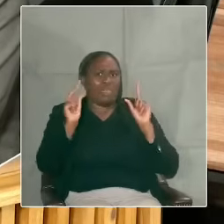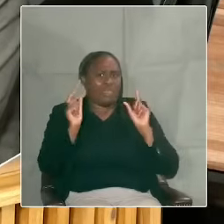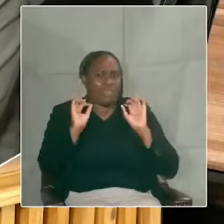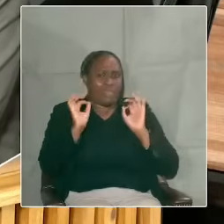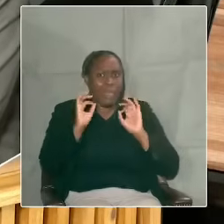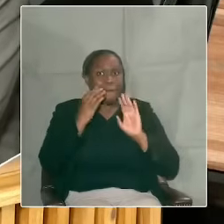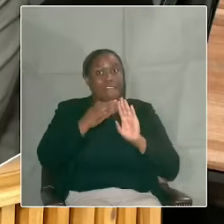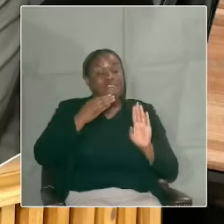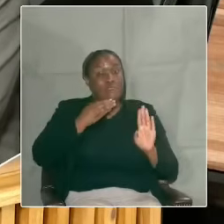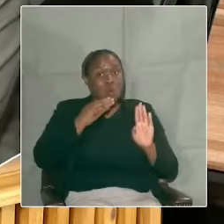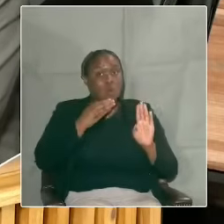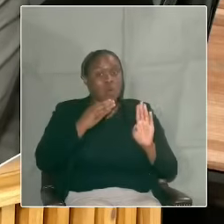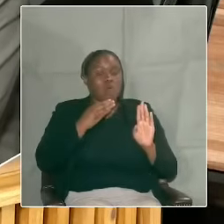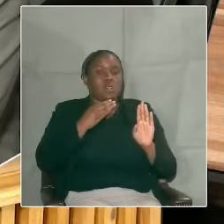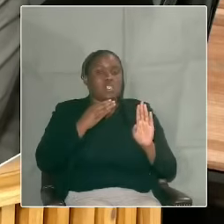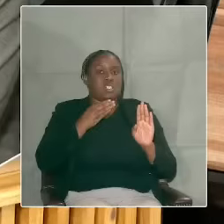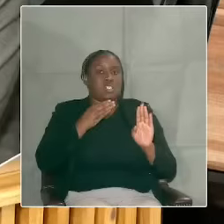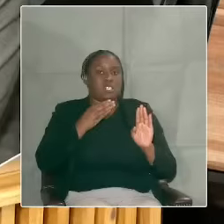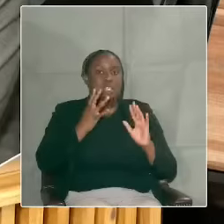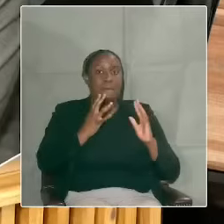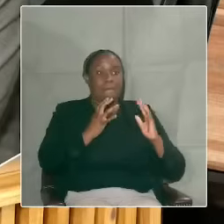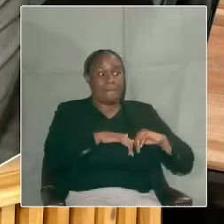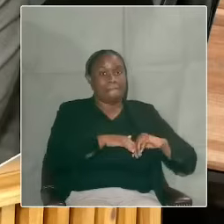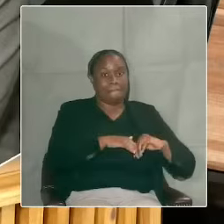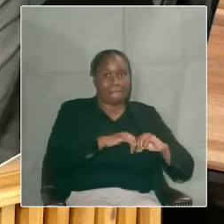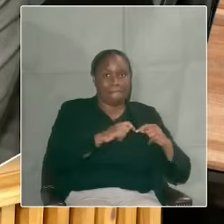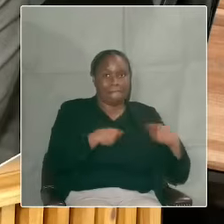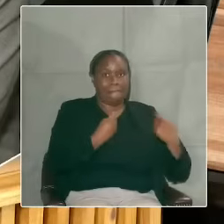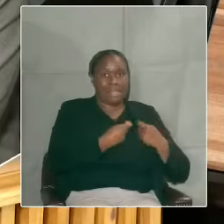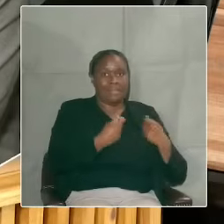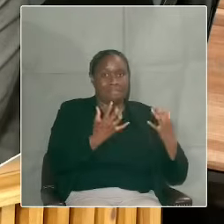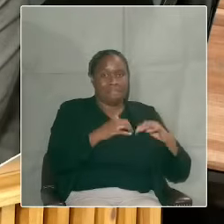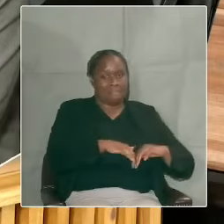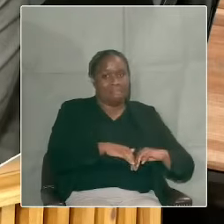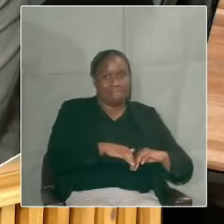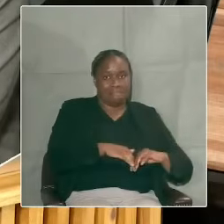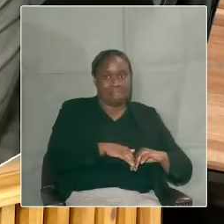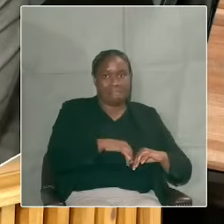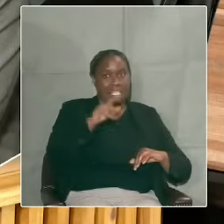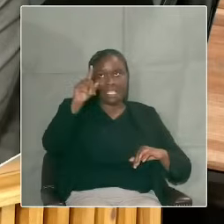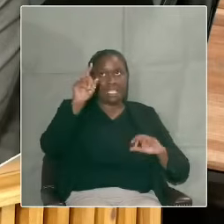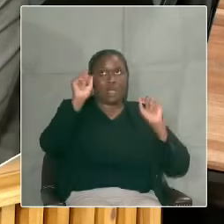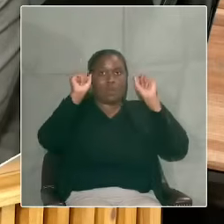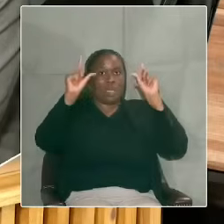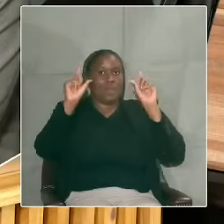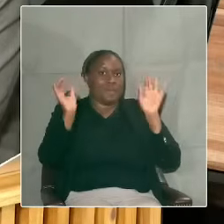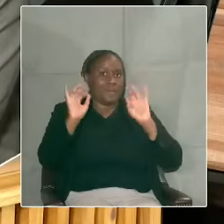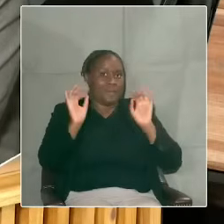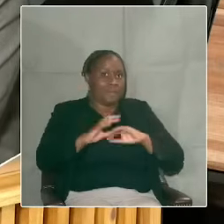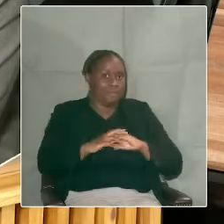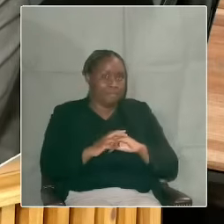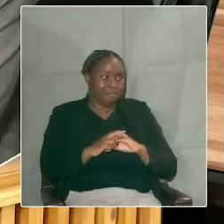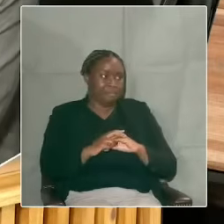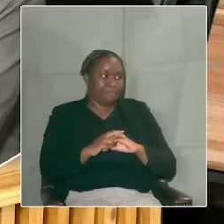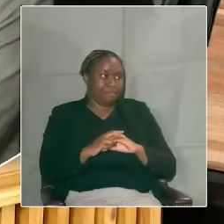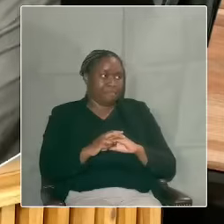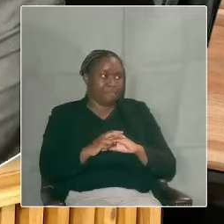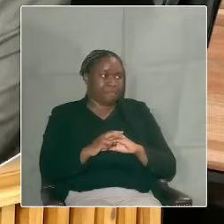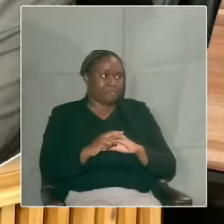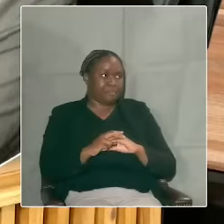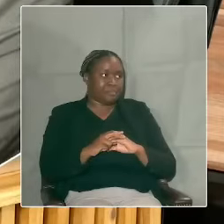prior to the disbandment letter and instruction that he had provided.